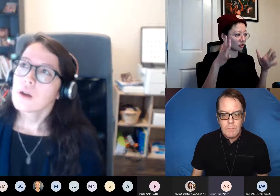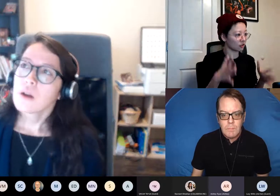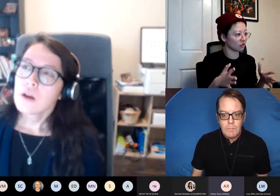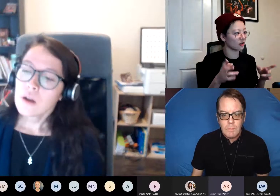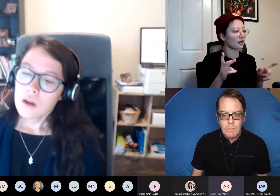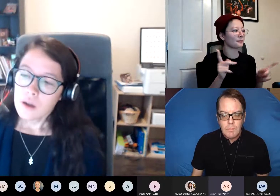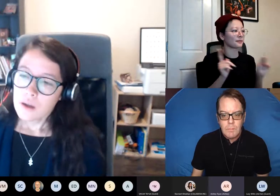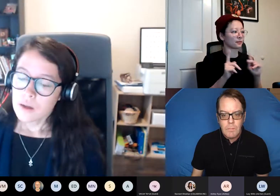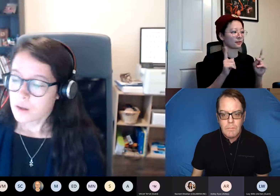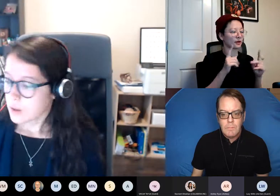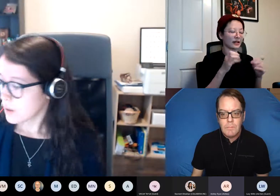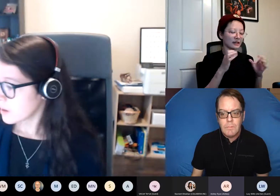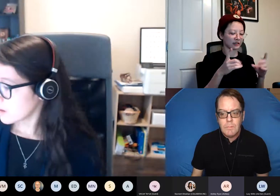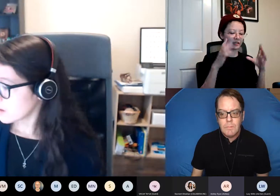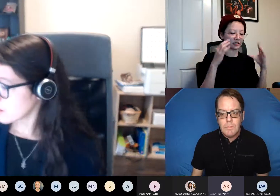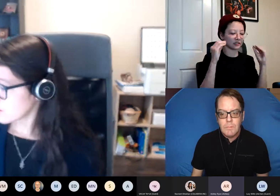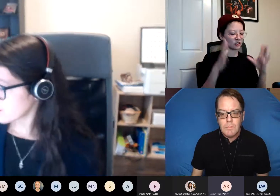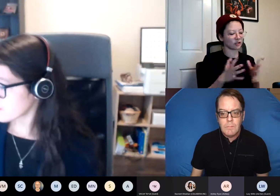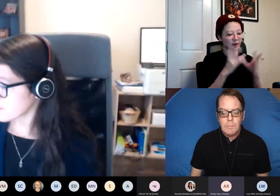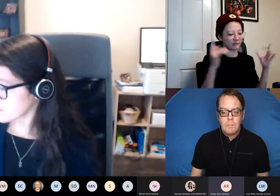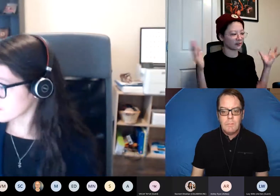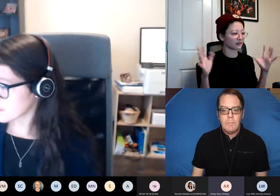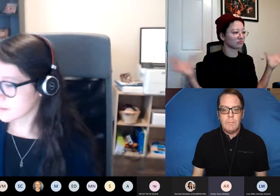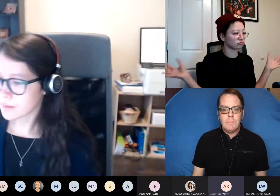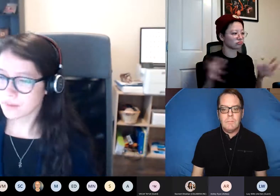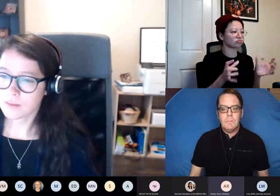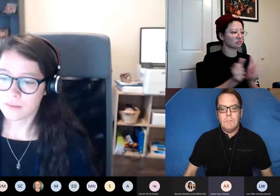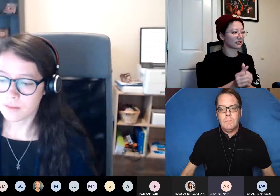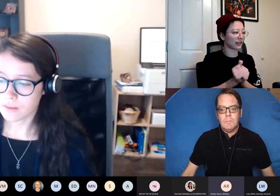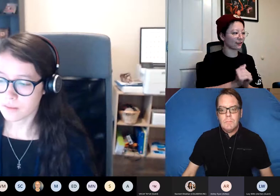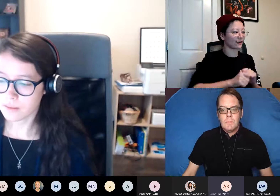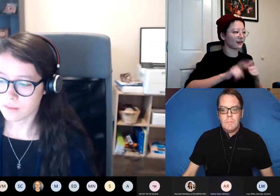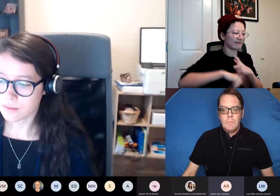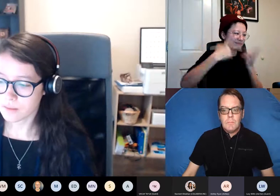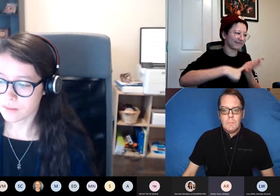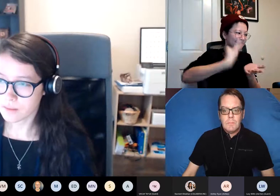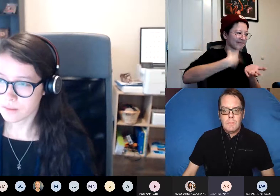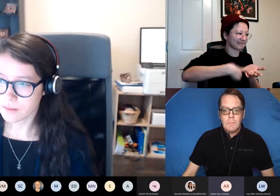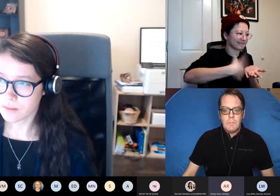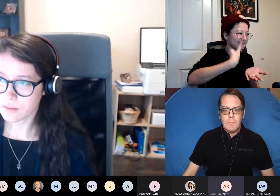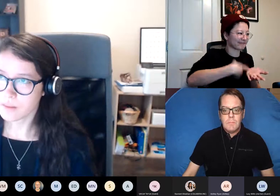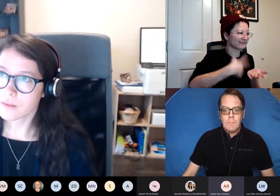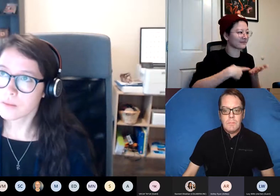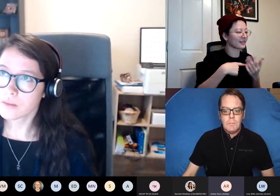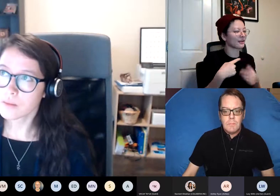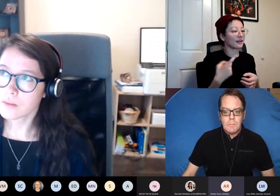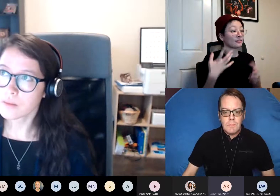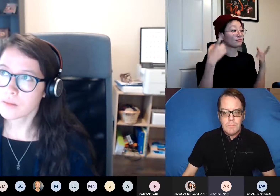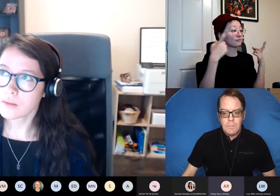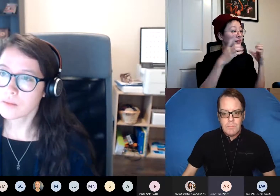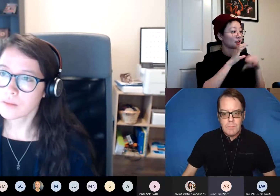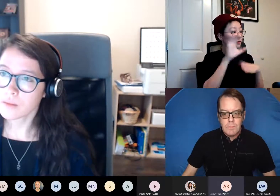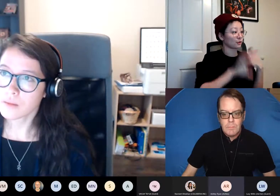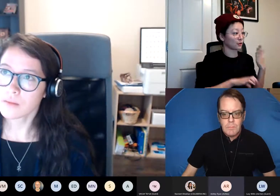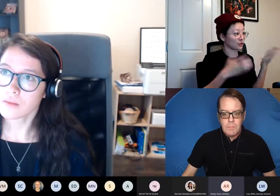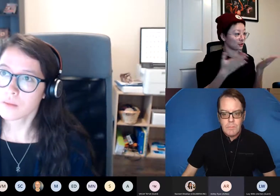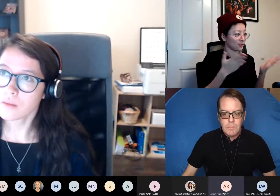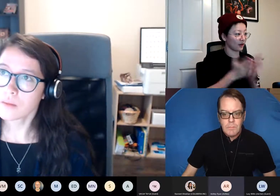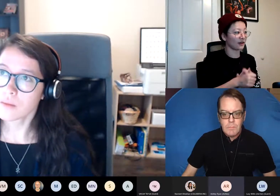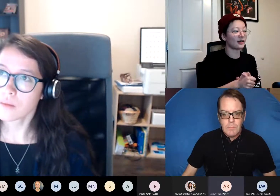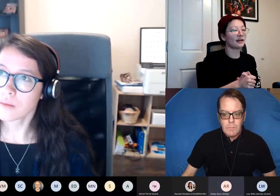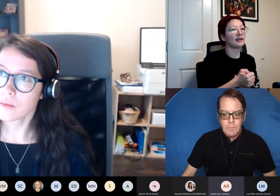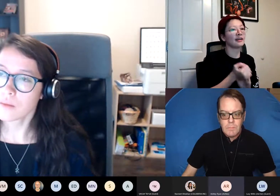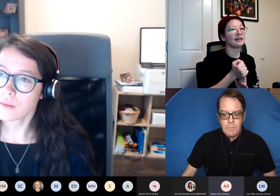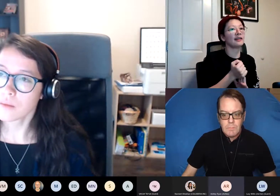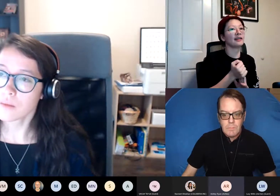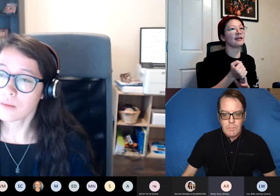inventor of the light bulb, and other educators of the deaf that had all came together for this conference to really go